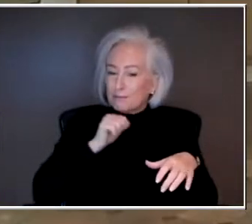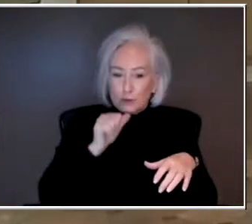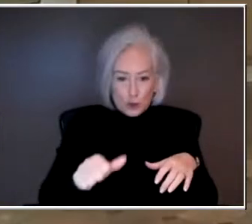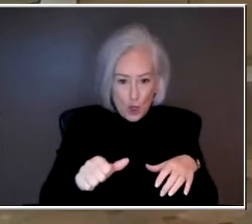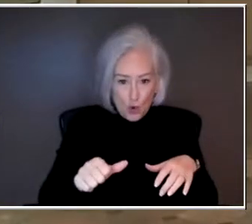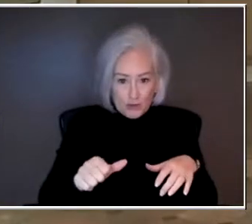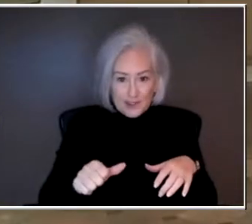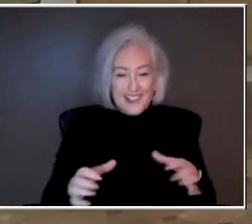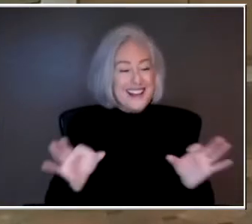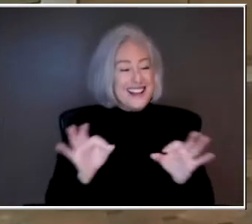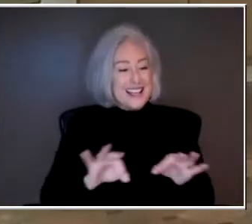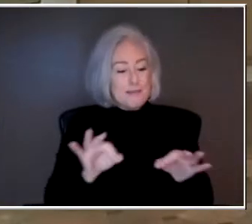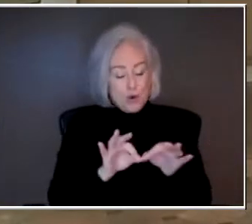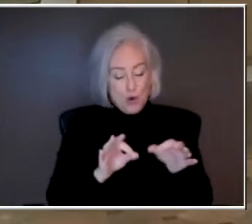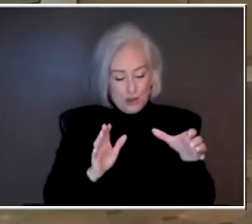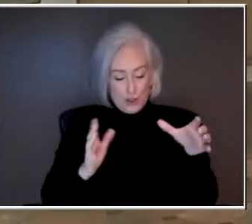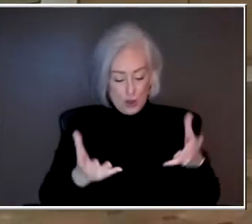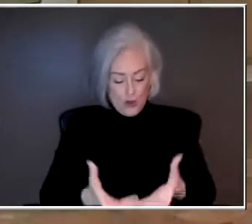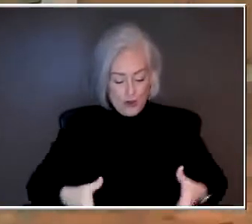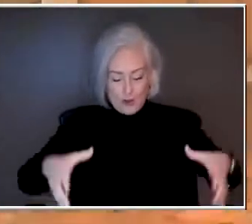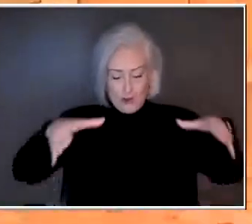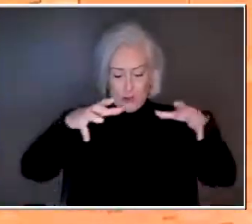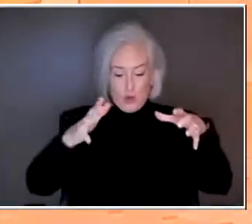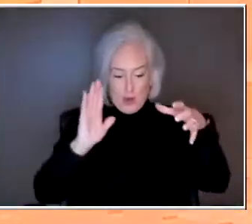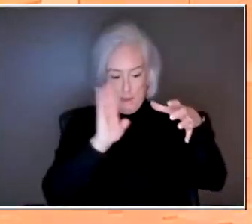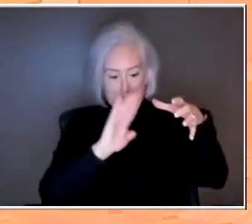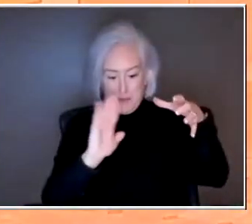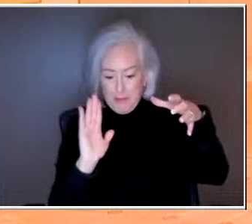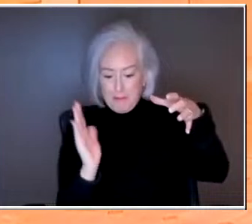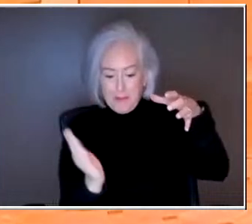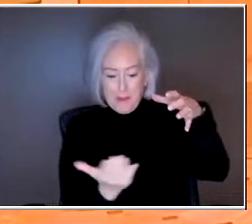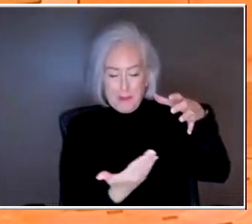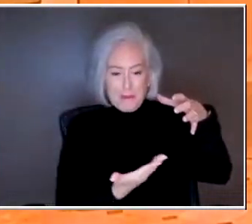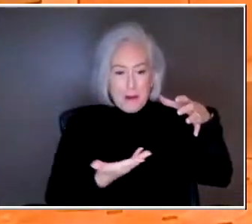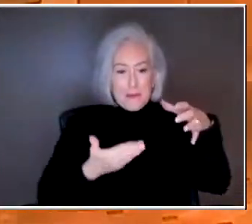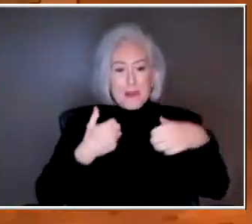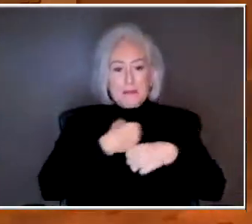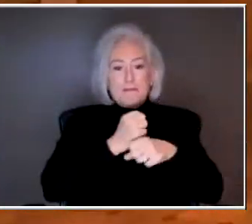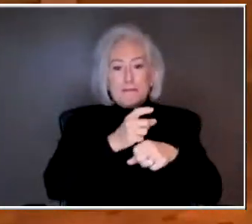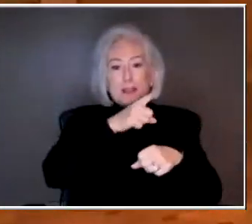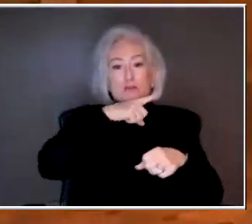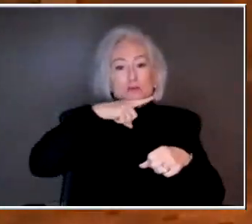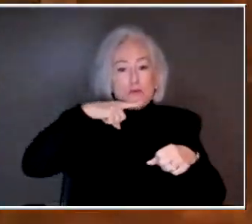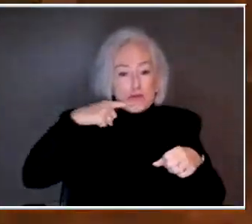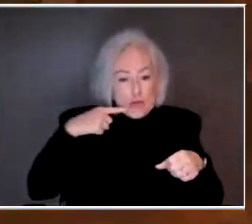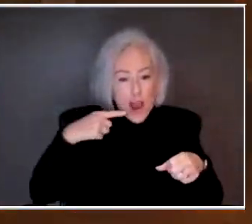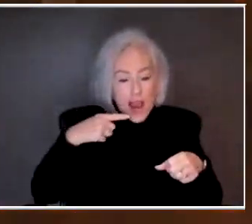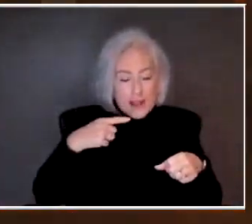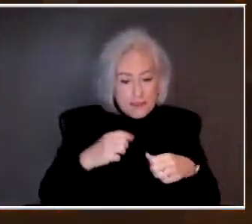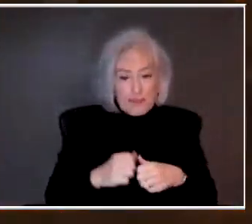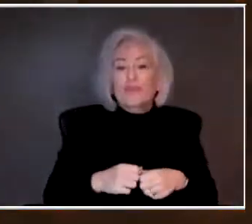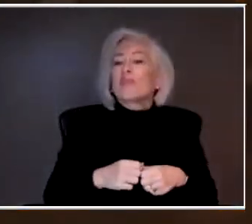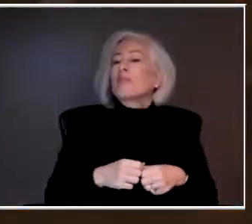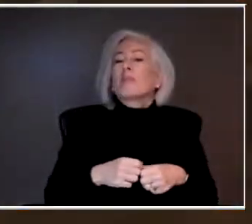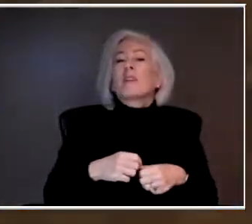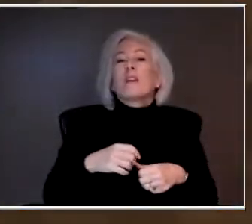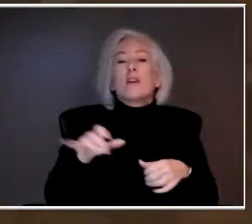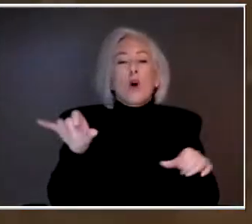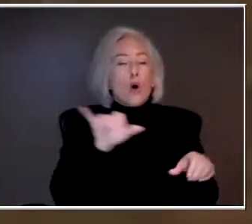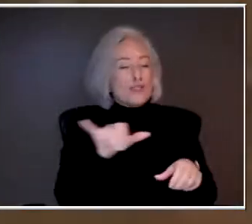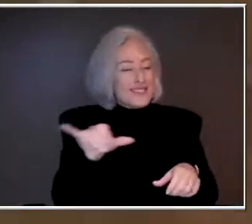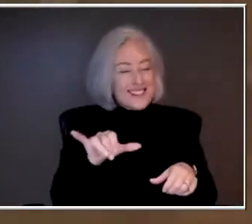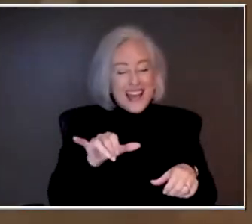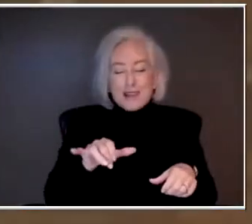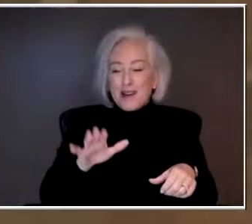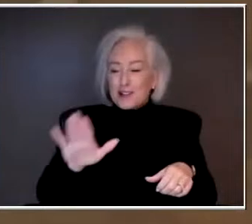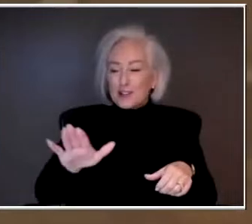It's the same thing where if you have a grease pan on your stove, you never want to add water. If you're seeing it flare up, you don't want to have water on your turkey when you put it in.